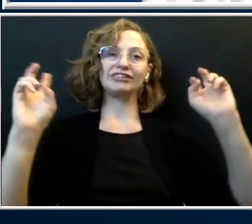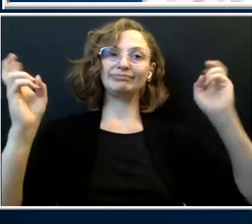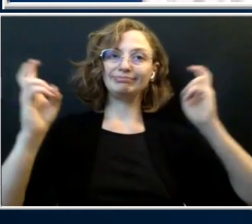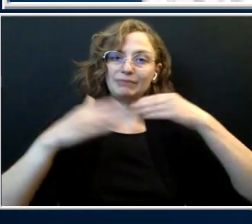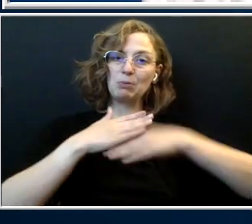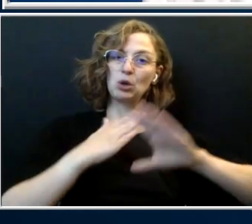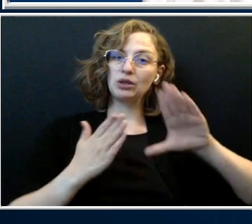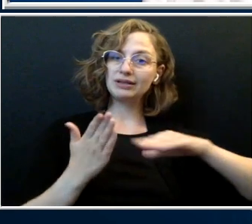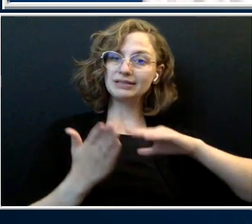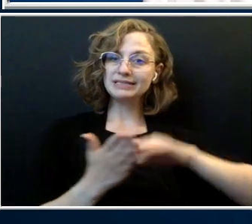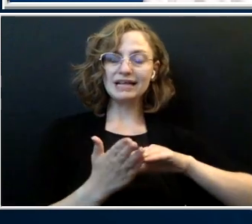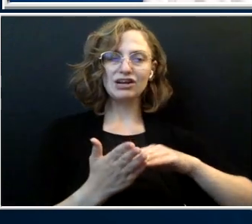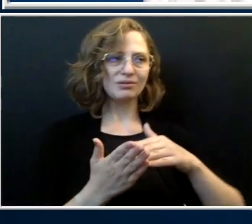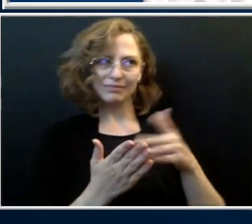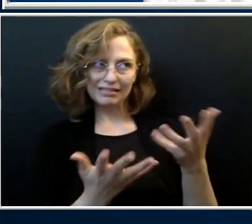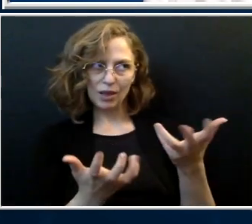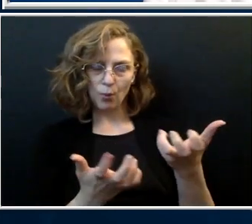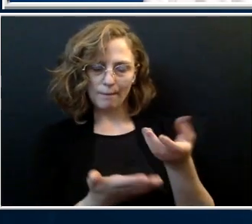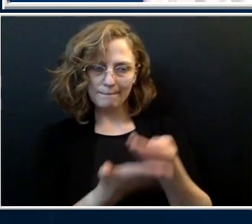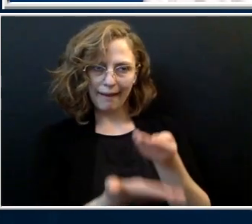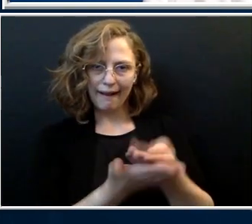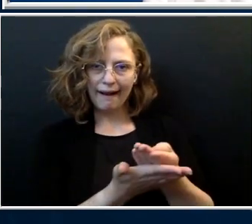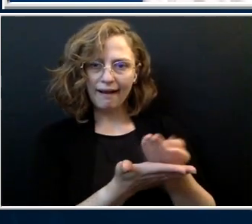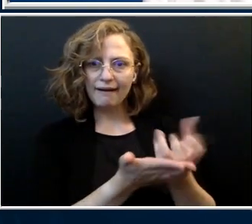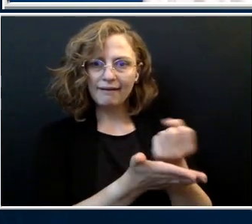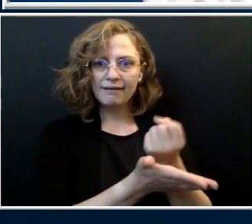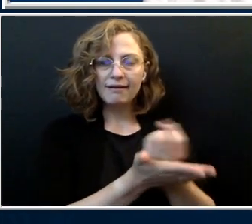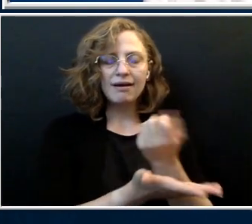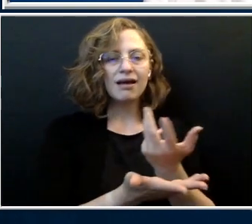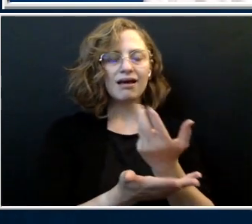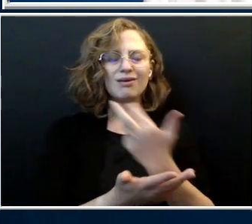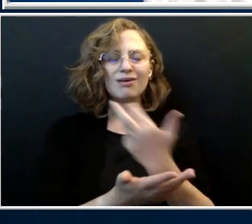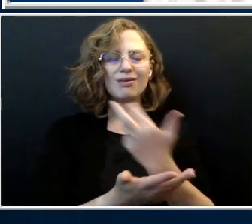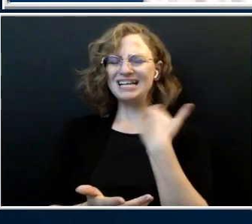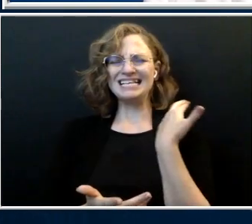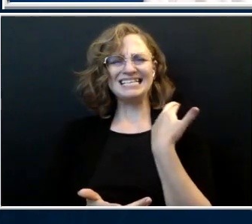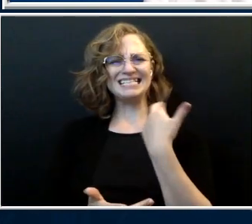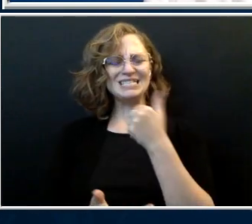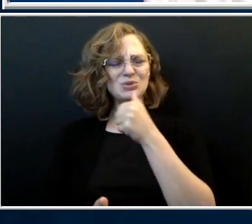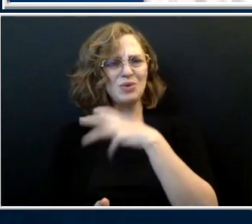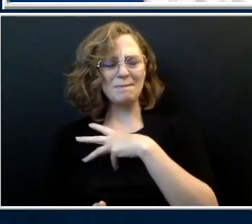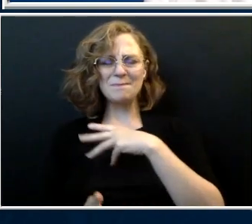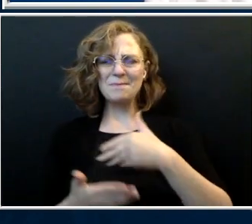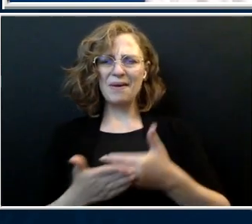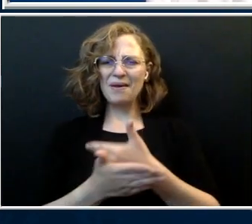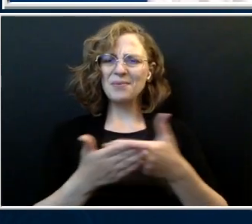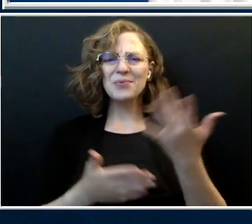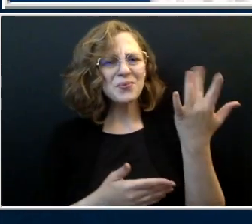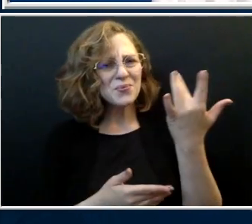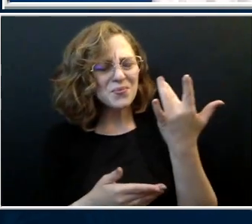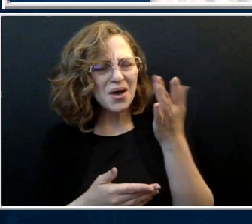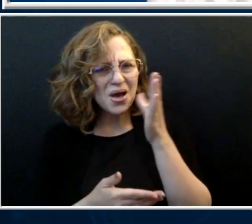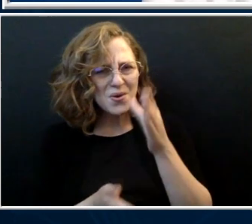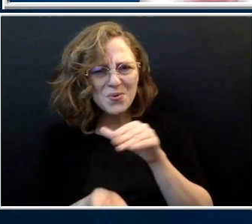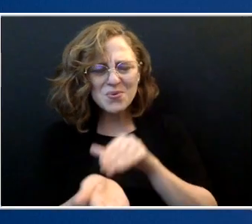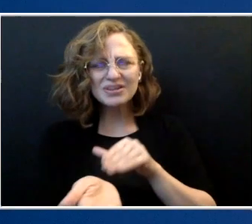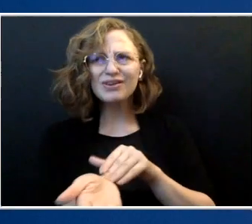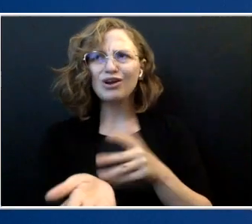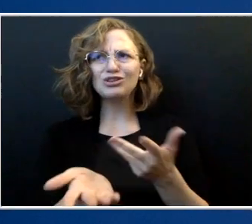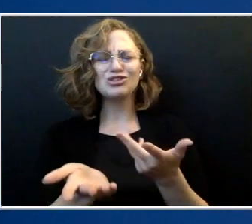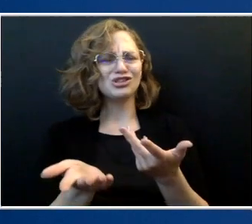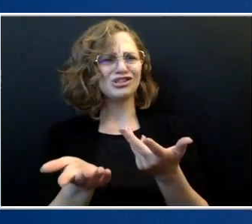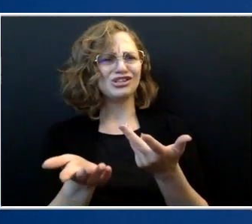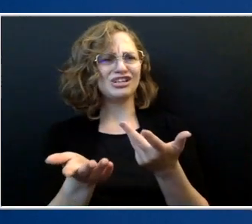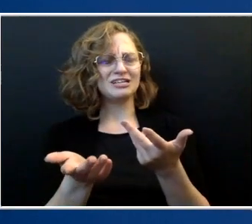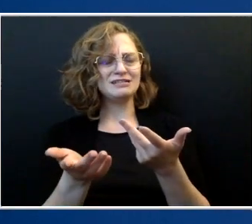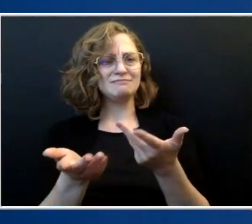at risk. Agreed. Why would a doctor allow and even lobby for something that is ultimately less safe for their patients, do you think? You know, I think it's money.